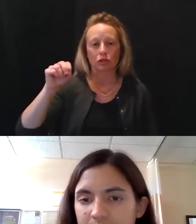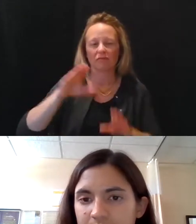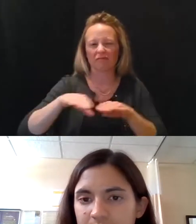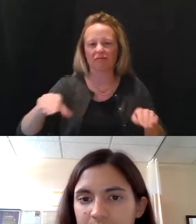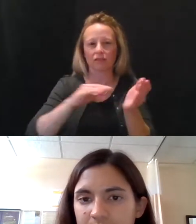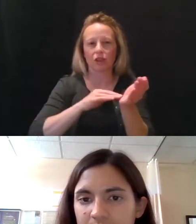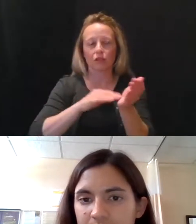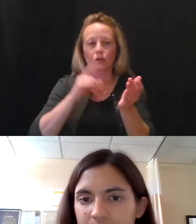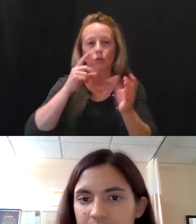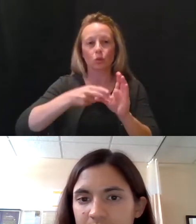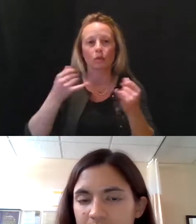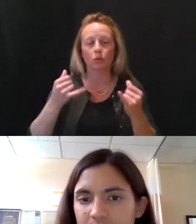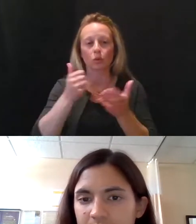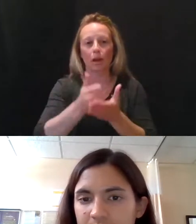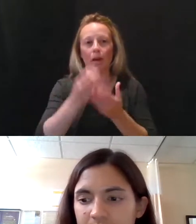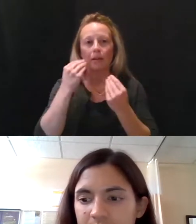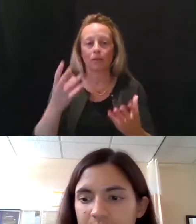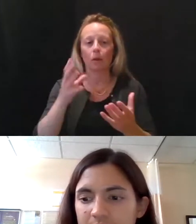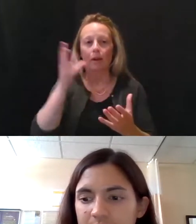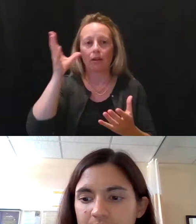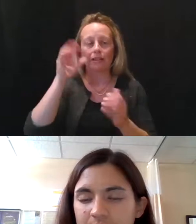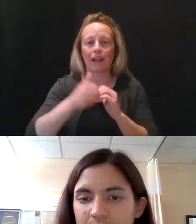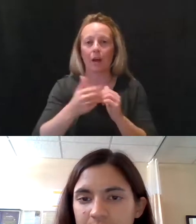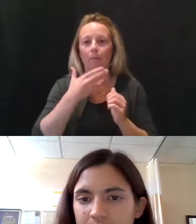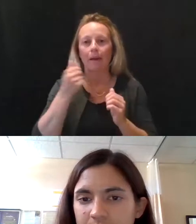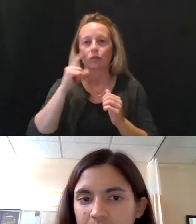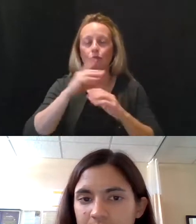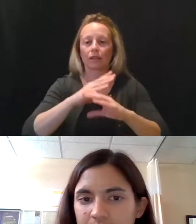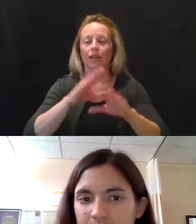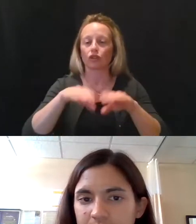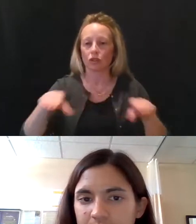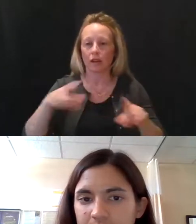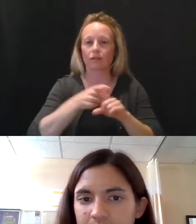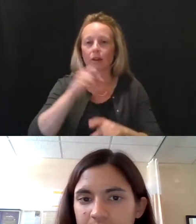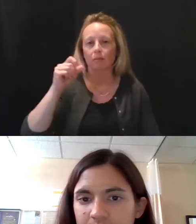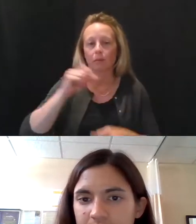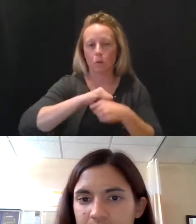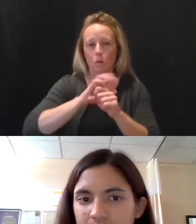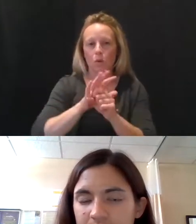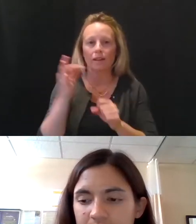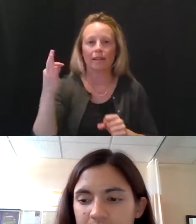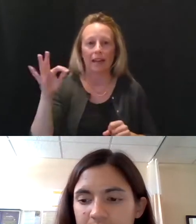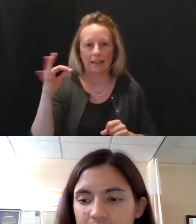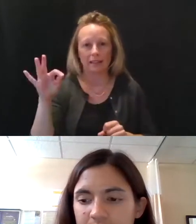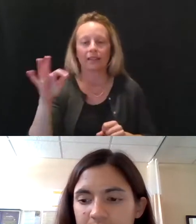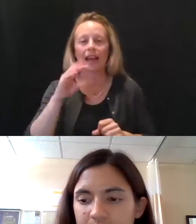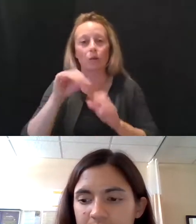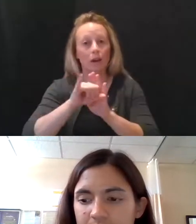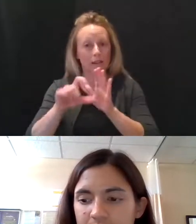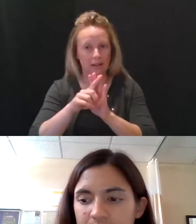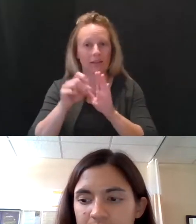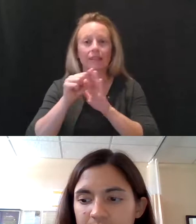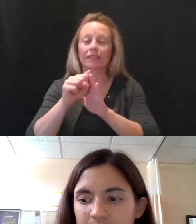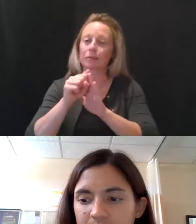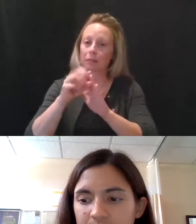to help inform parents on how best to protect their child from COVID-19, how to identify symptoms, and